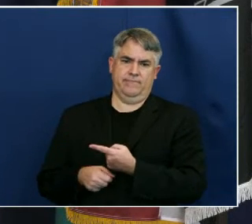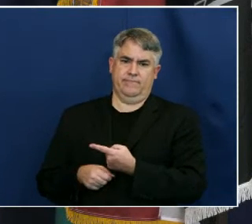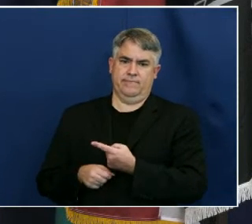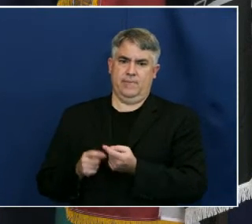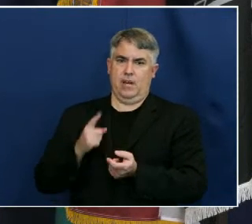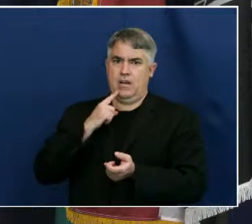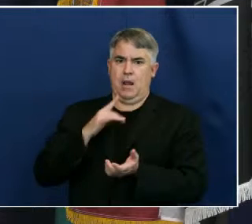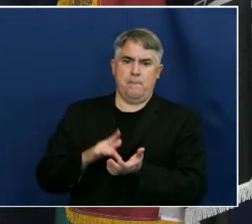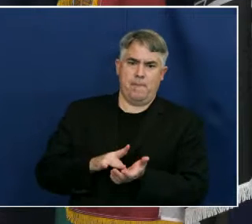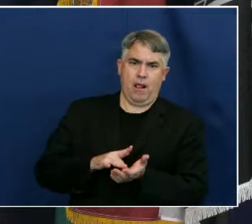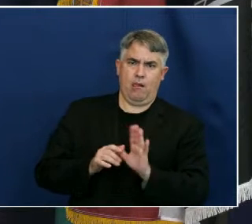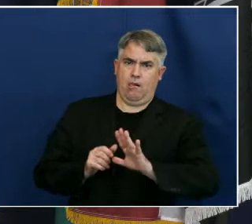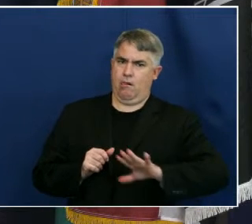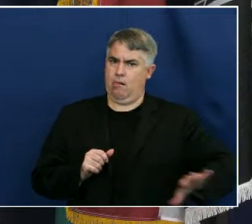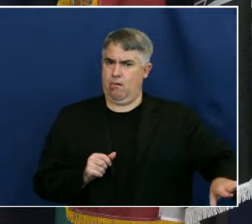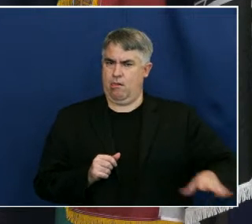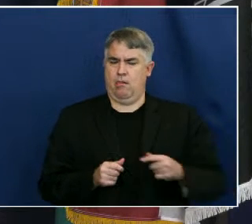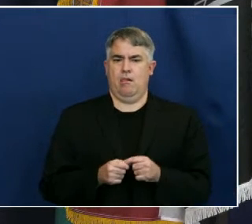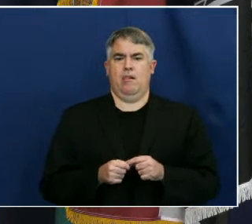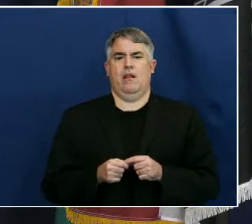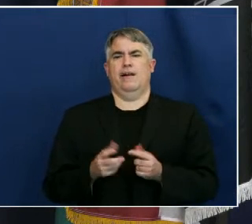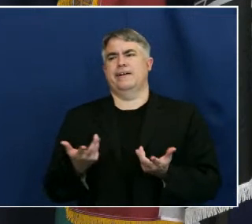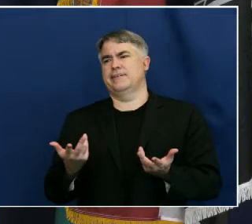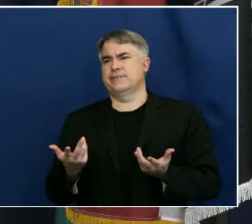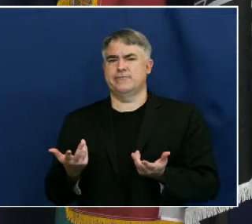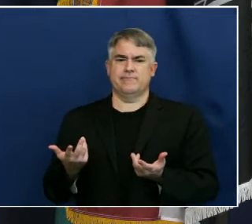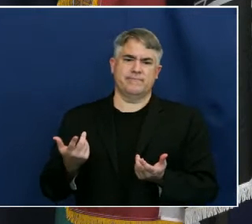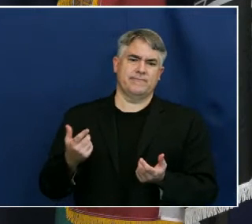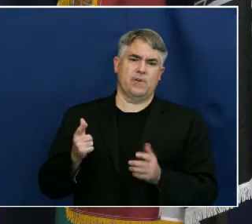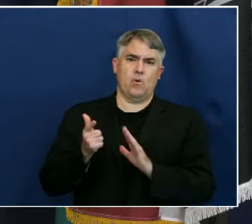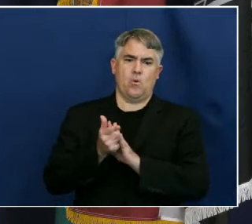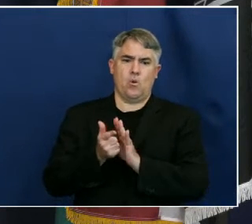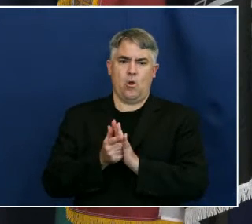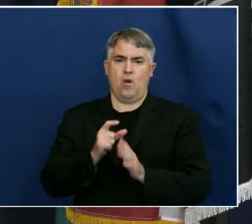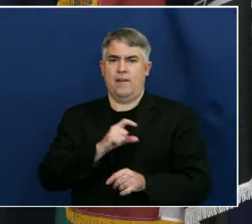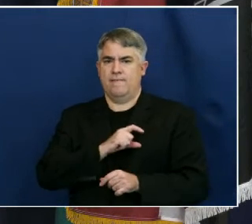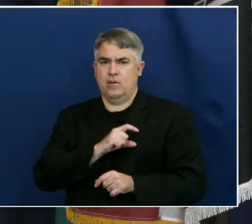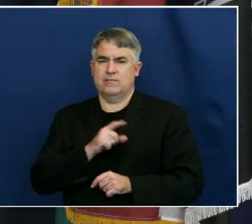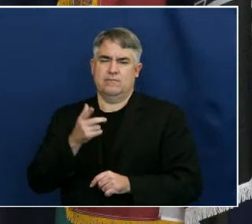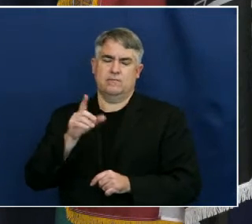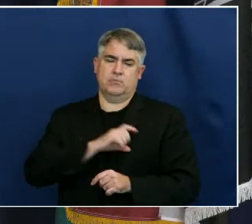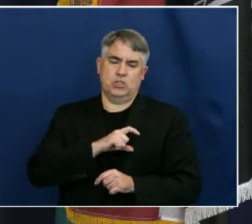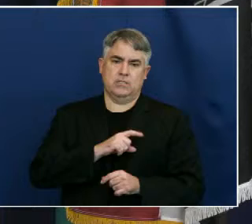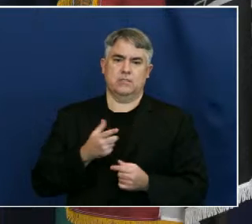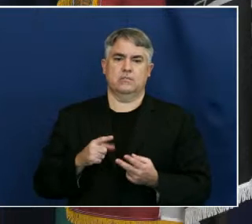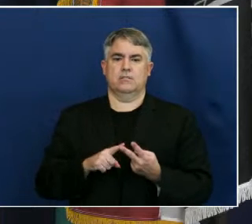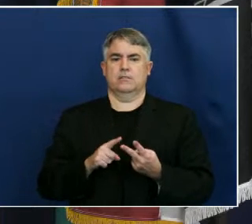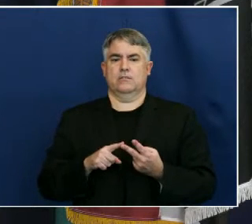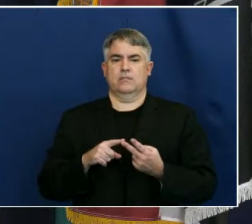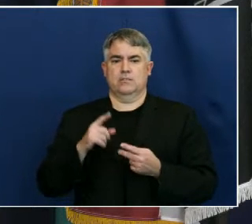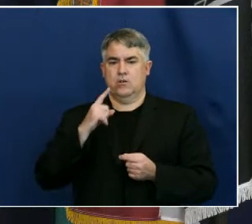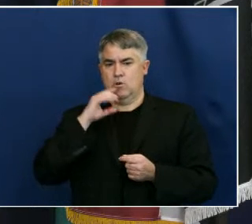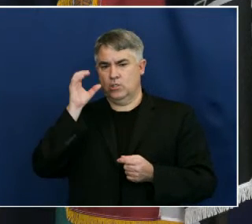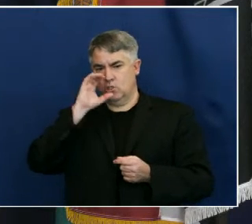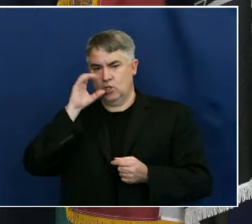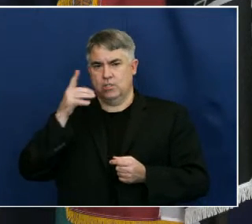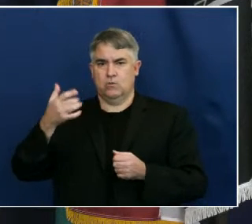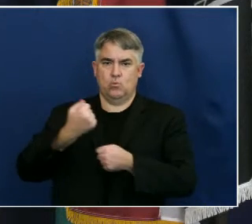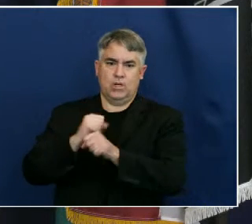emergency service workers. These are obviously law enforcement, hazardous material response, search and rescue, 911